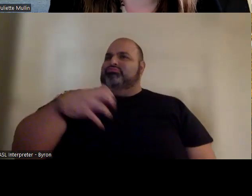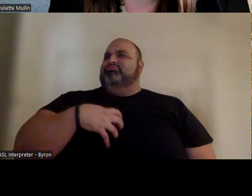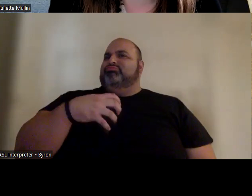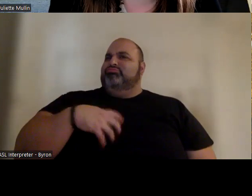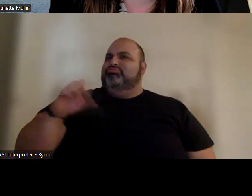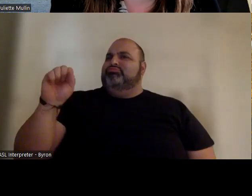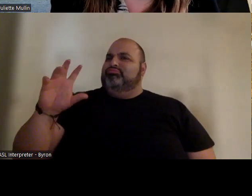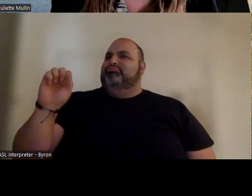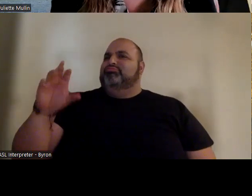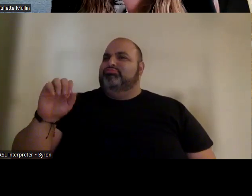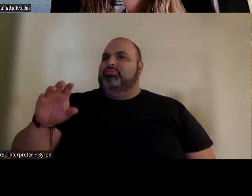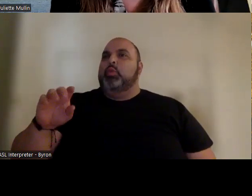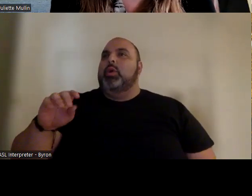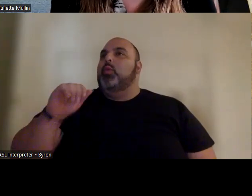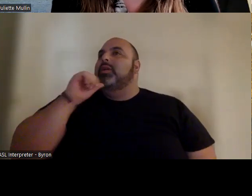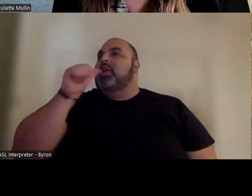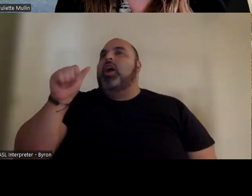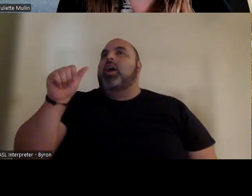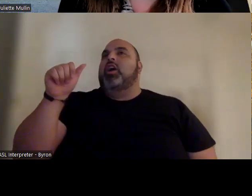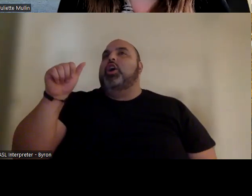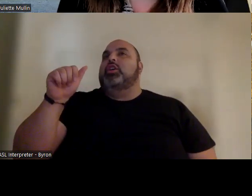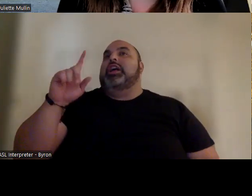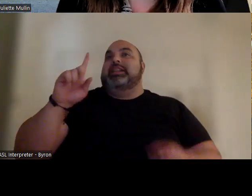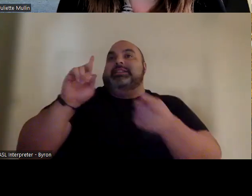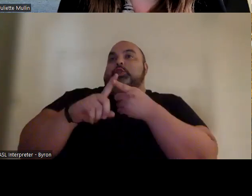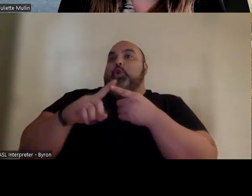really come out were not until this recent.